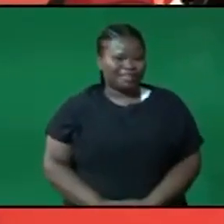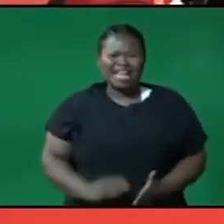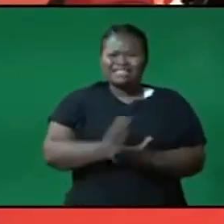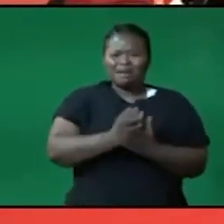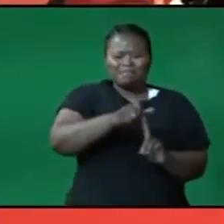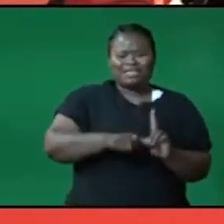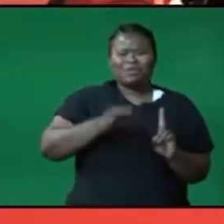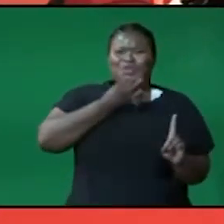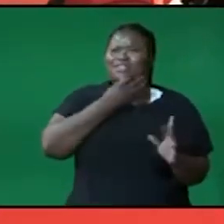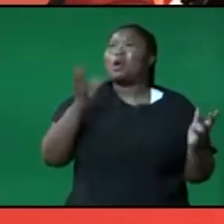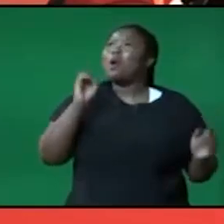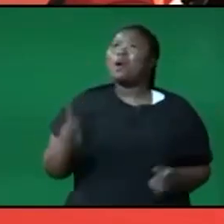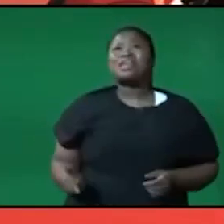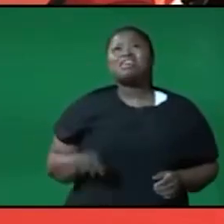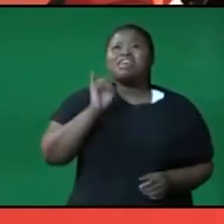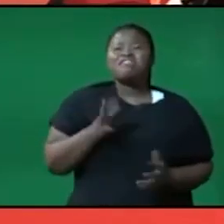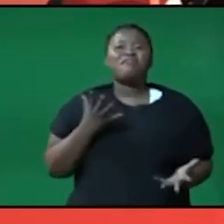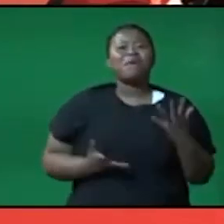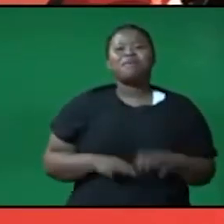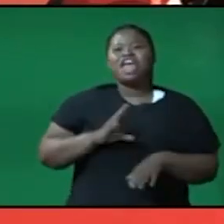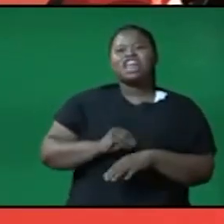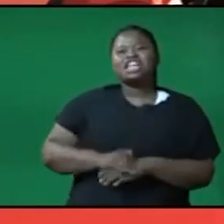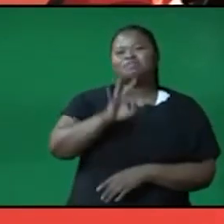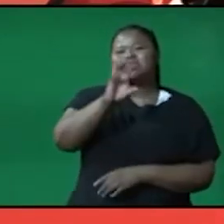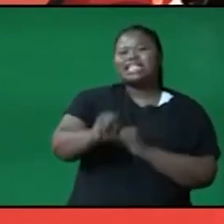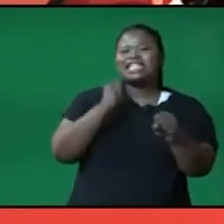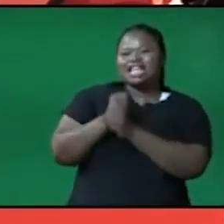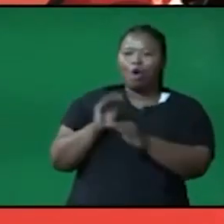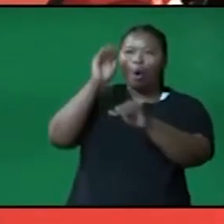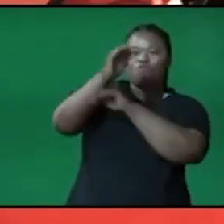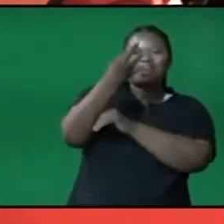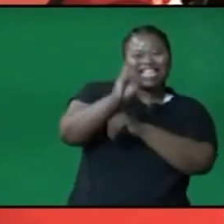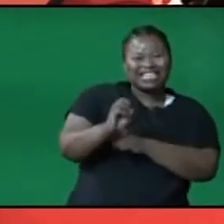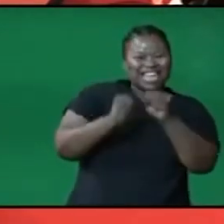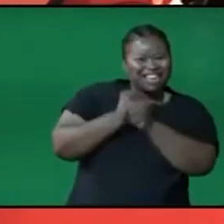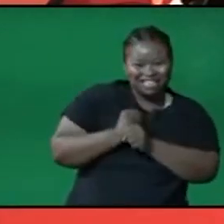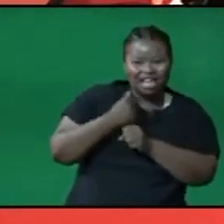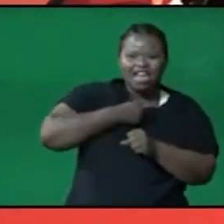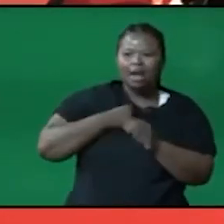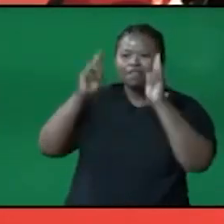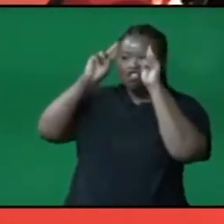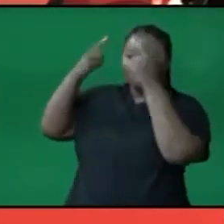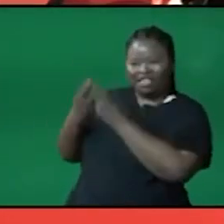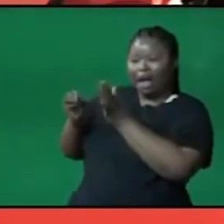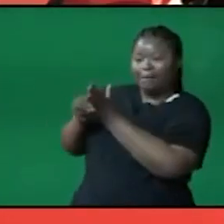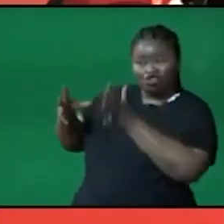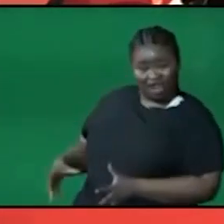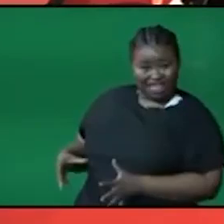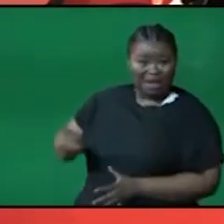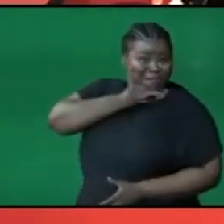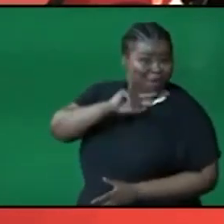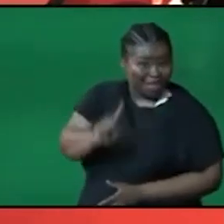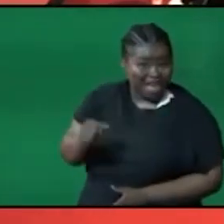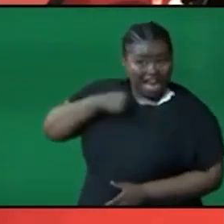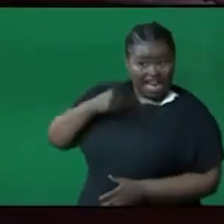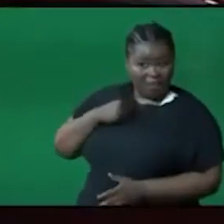Someone says, okay, if I'm 30 years, I'm above 30, and I'm at the university, I'm a student, it means I'm